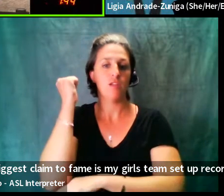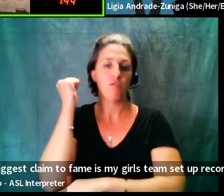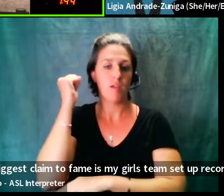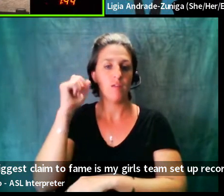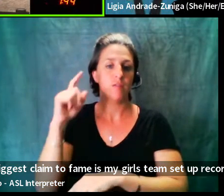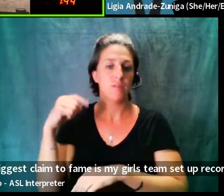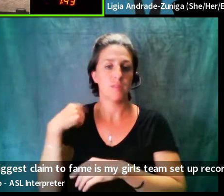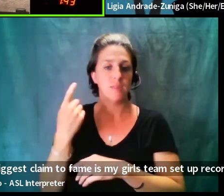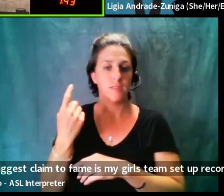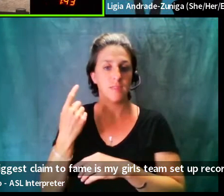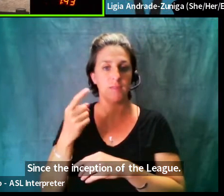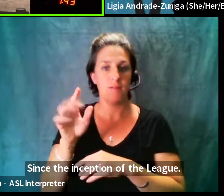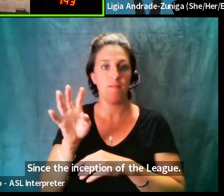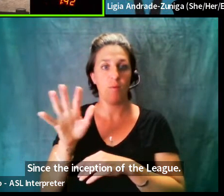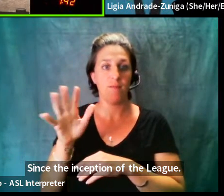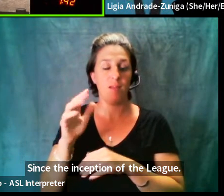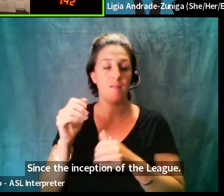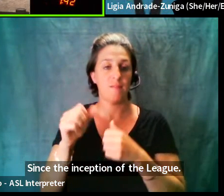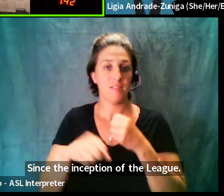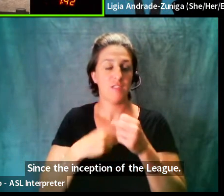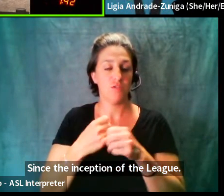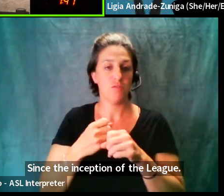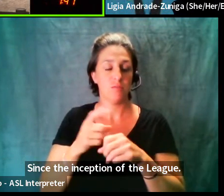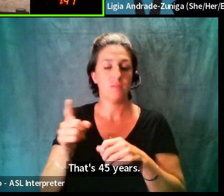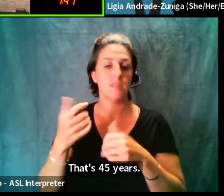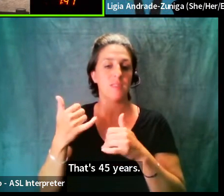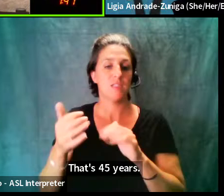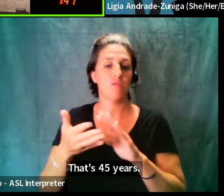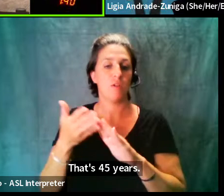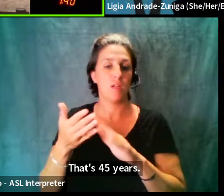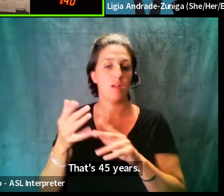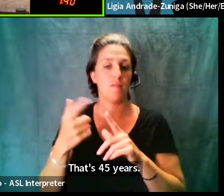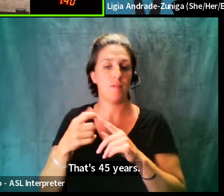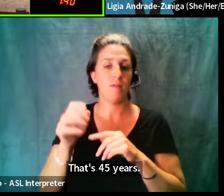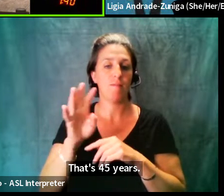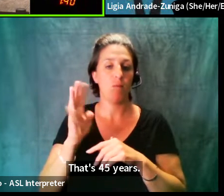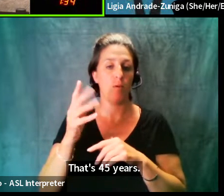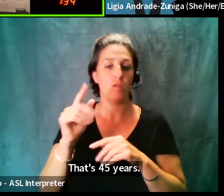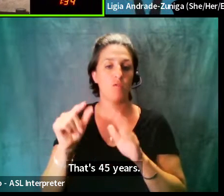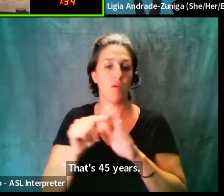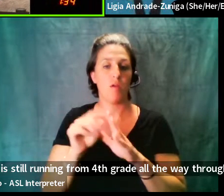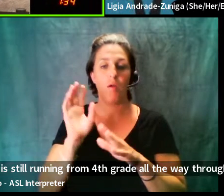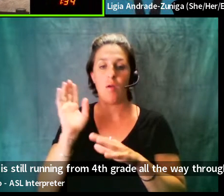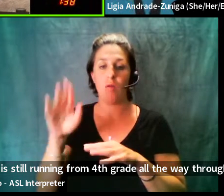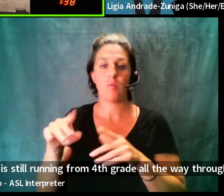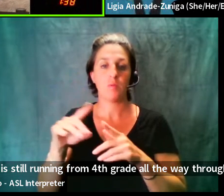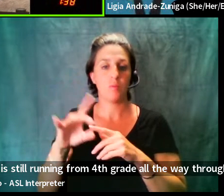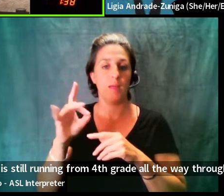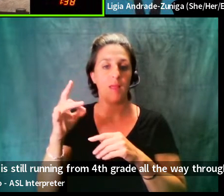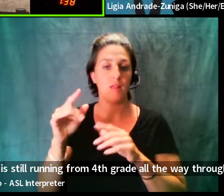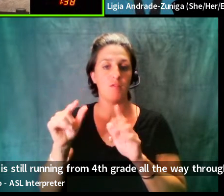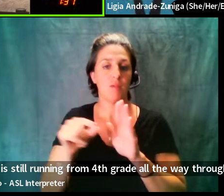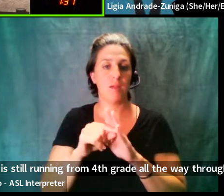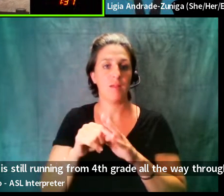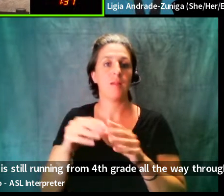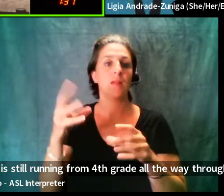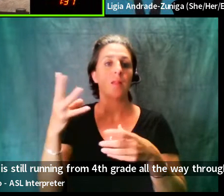That's 45 years, and is still running from 4th grade all the way through 8th grade, including league